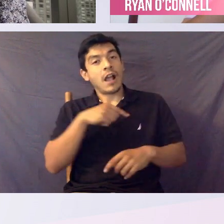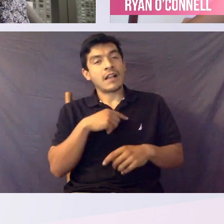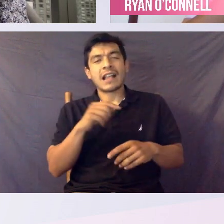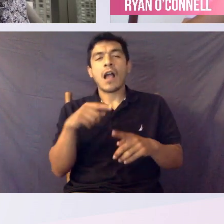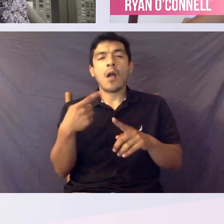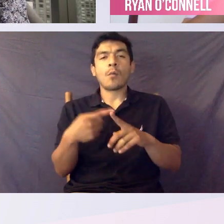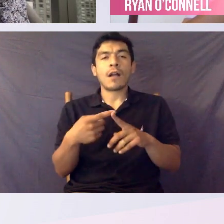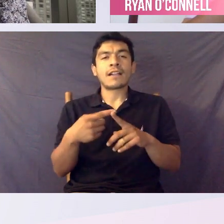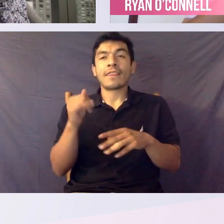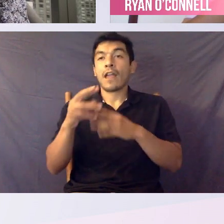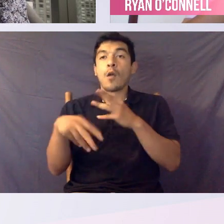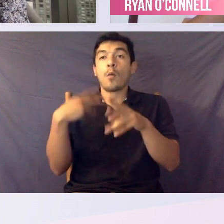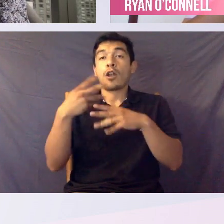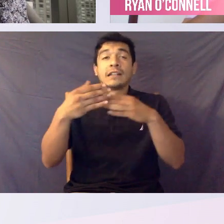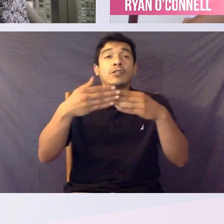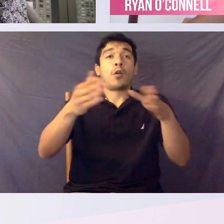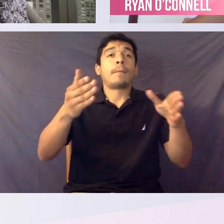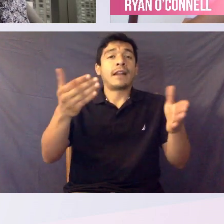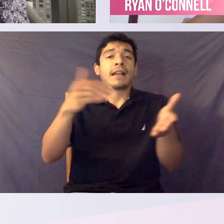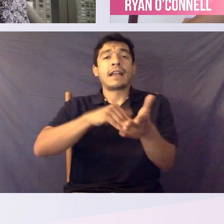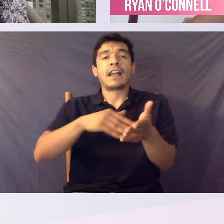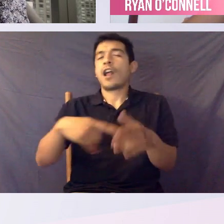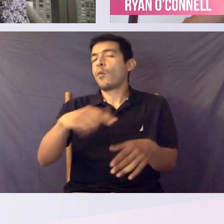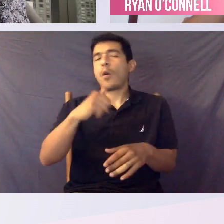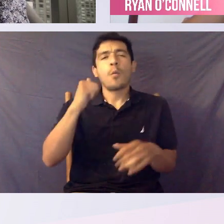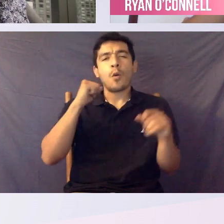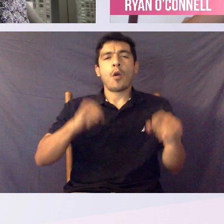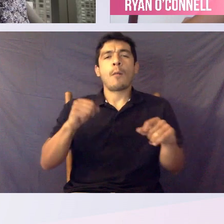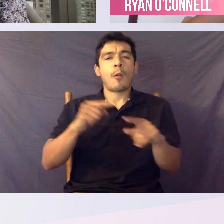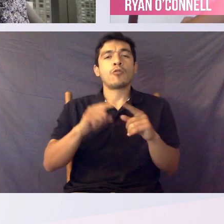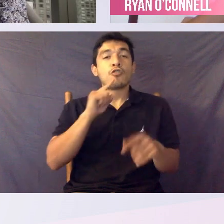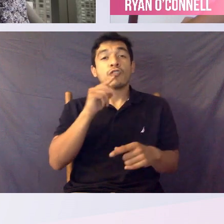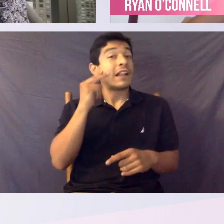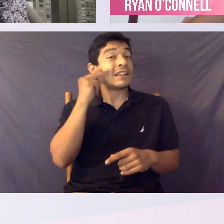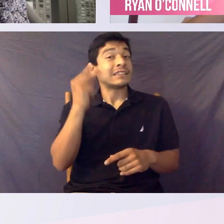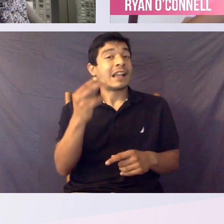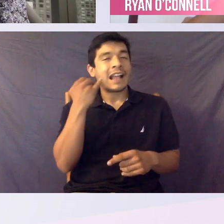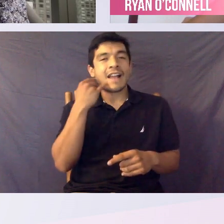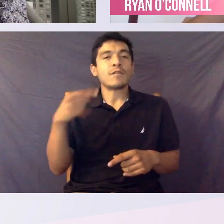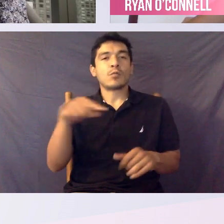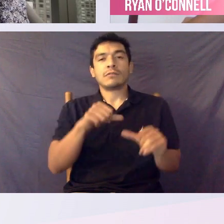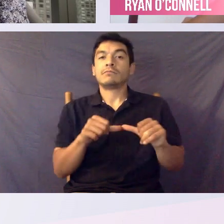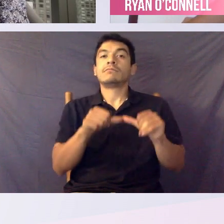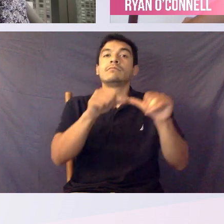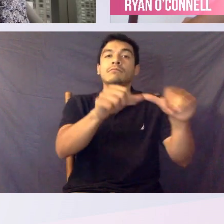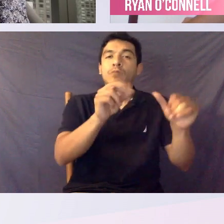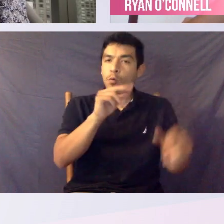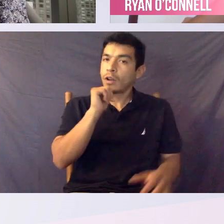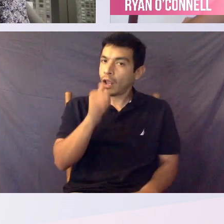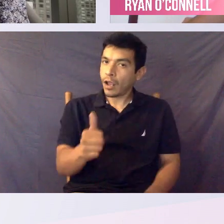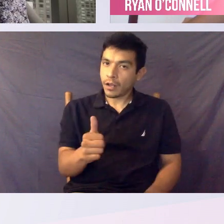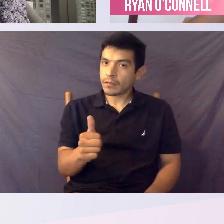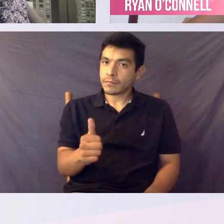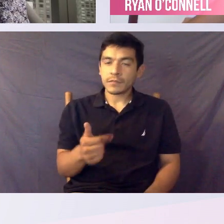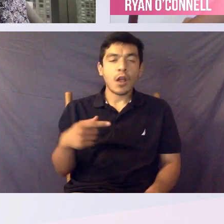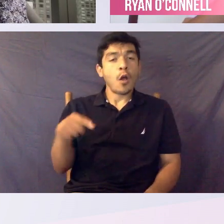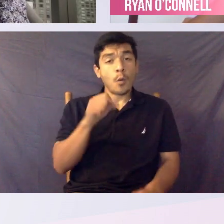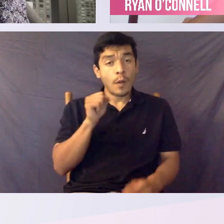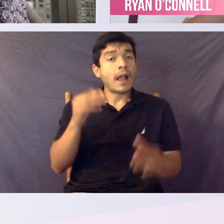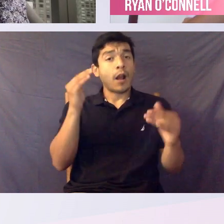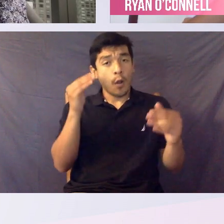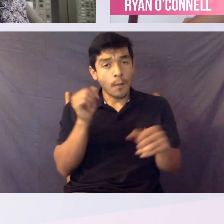open again in a real way, we're not going to be able to really see if this can sustain or not. And we can hope and be diligent about it.